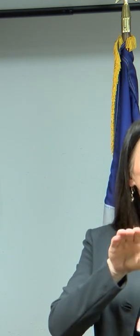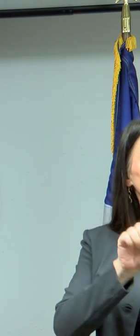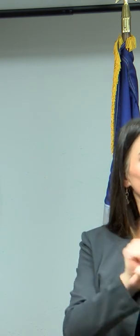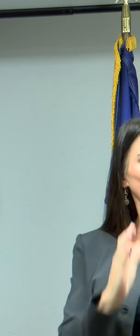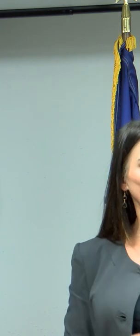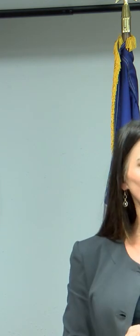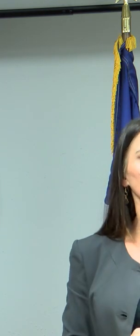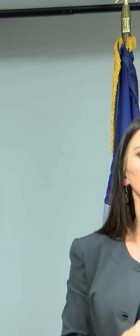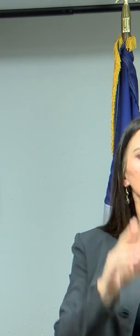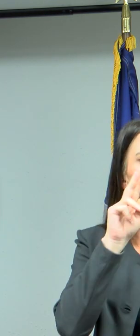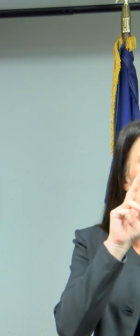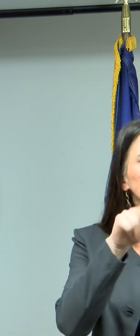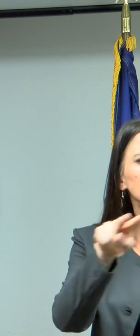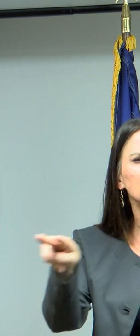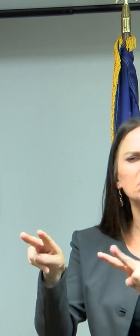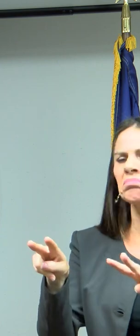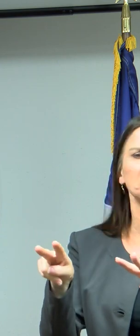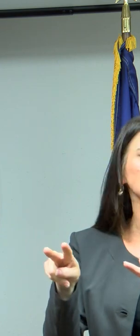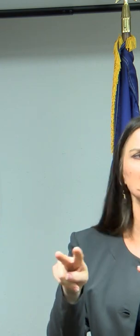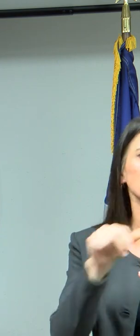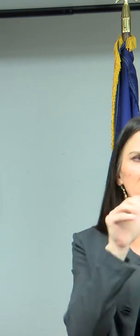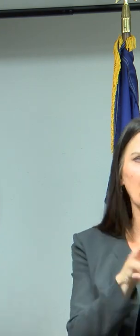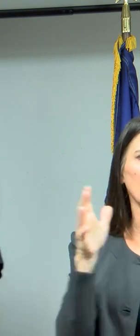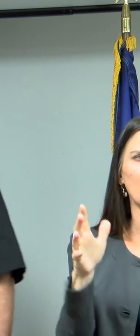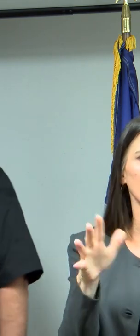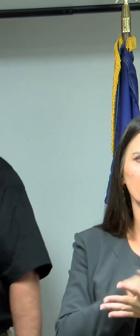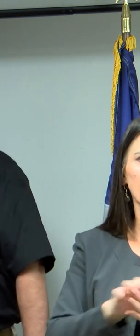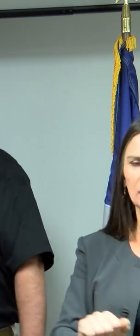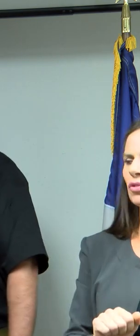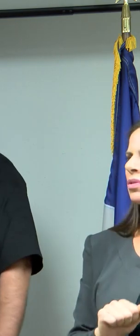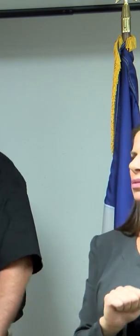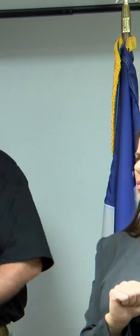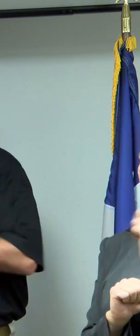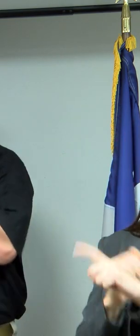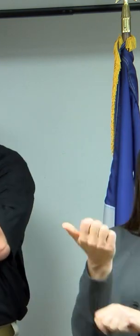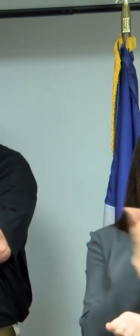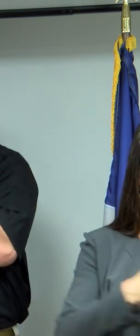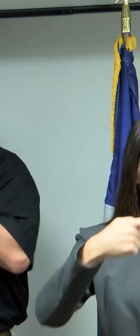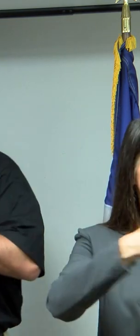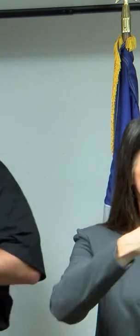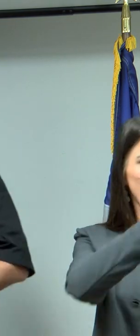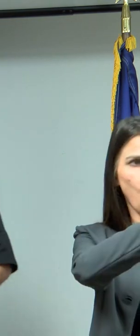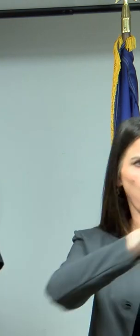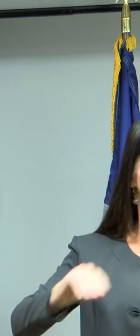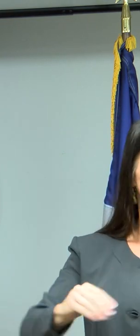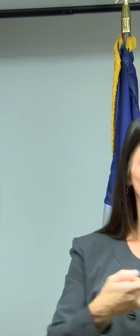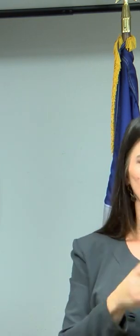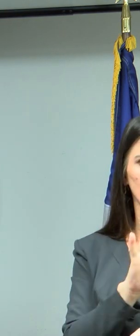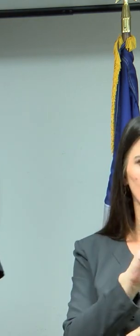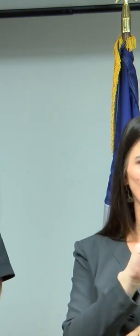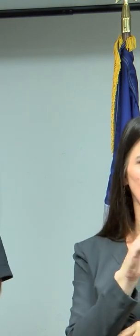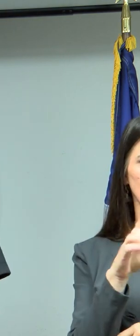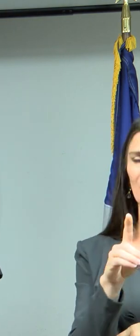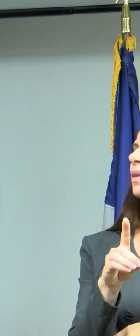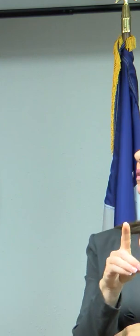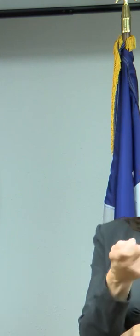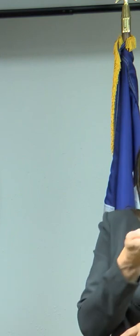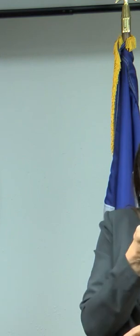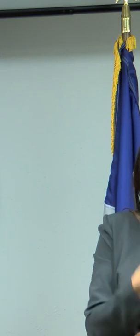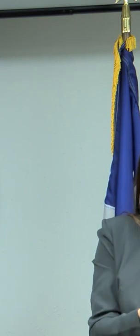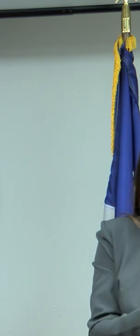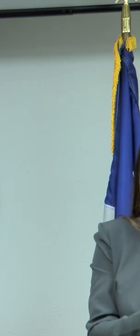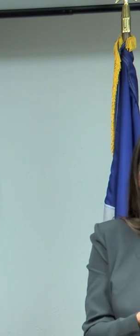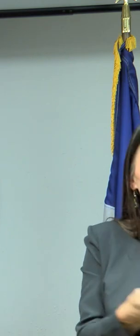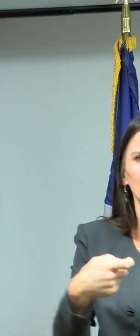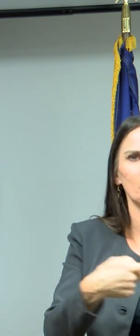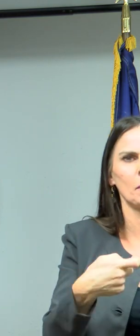damage assessments, and there wasn't a whole lot that came back from it. Were there any power outages reported from the Fort Bend County area? There were slight power